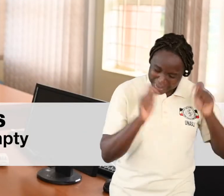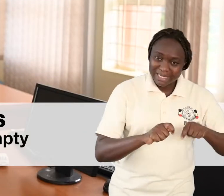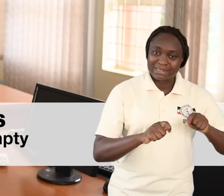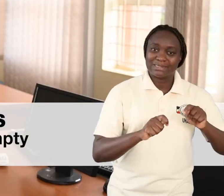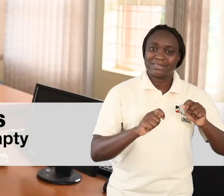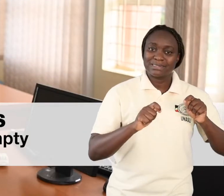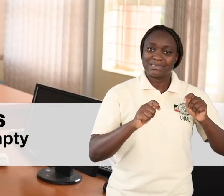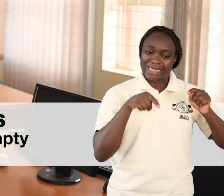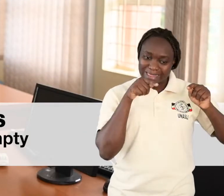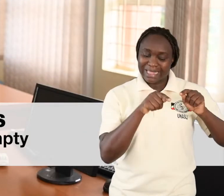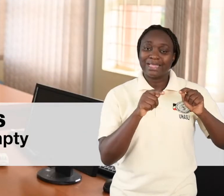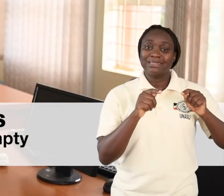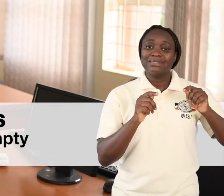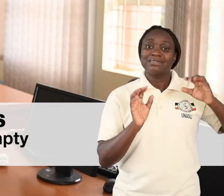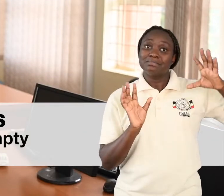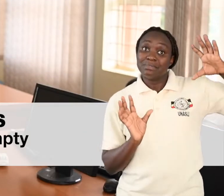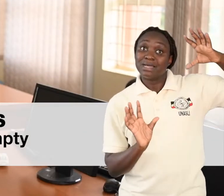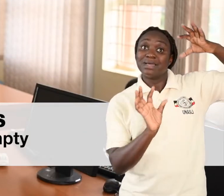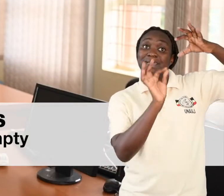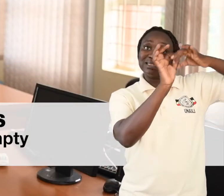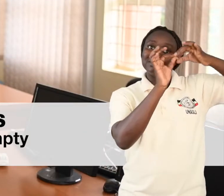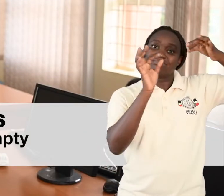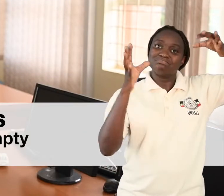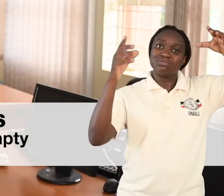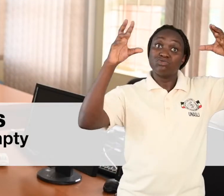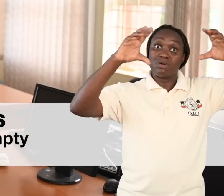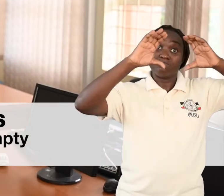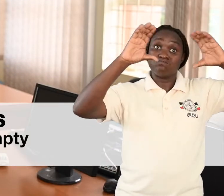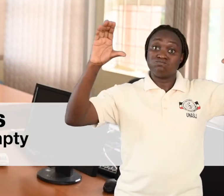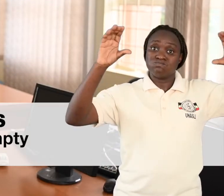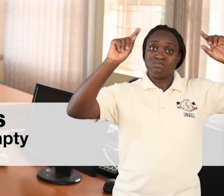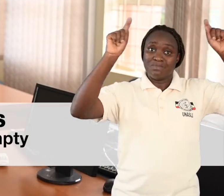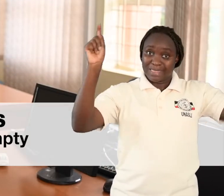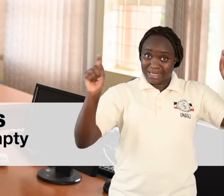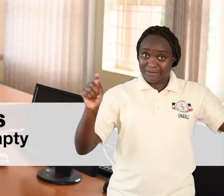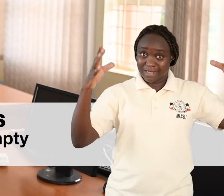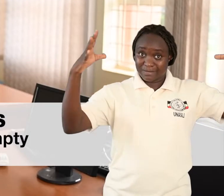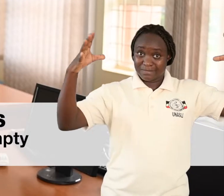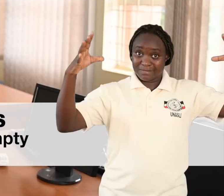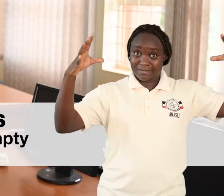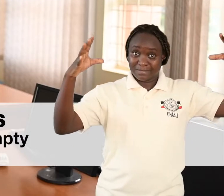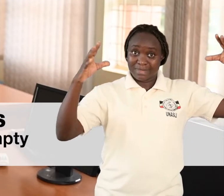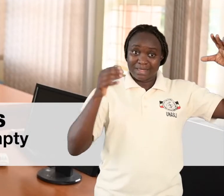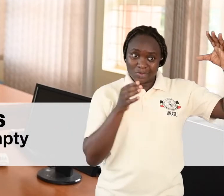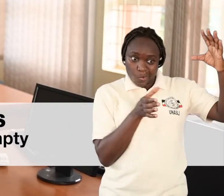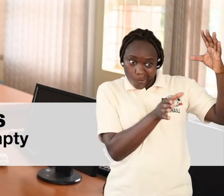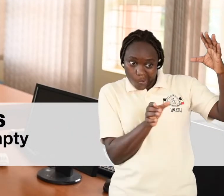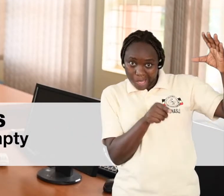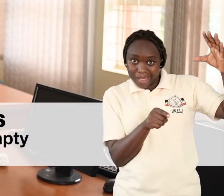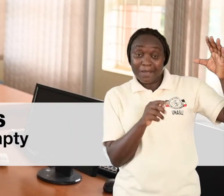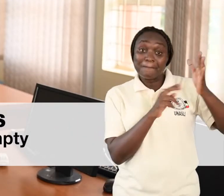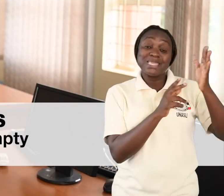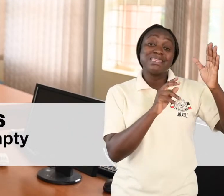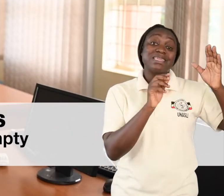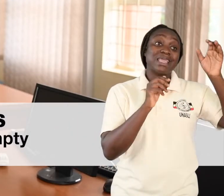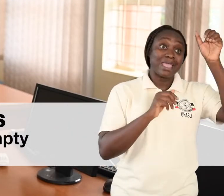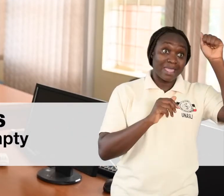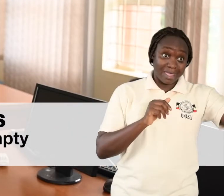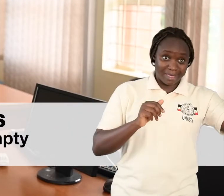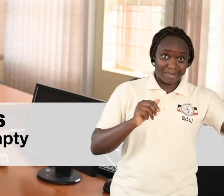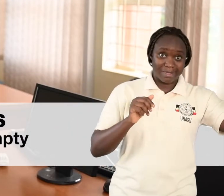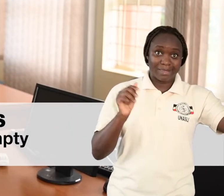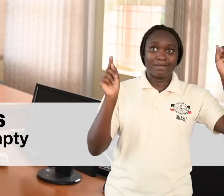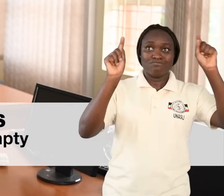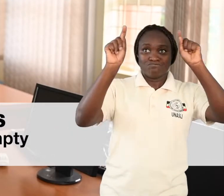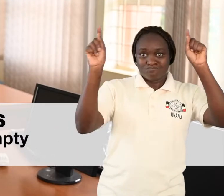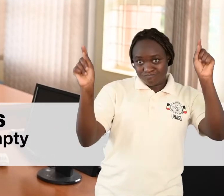subset of every set, meaning that For our set A, which